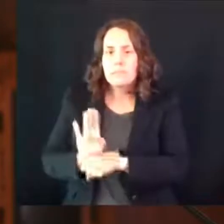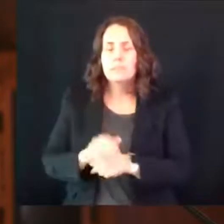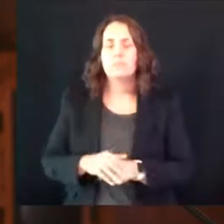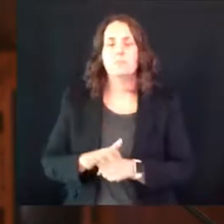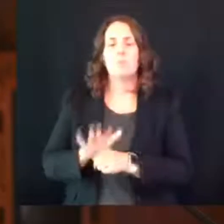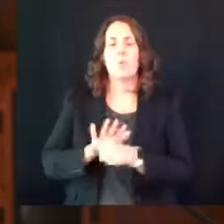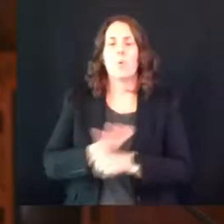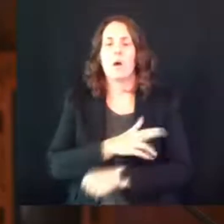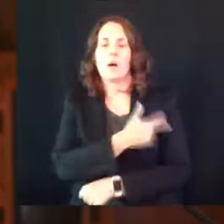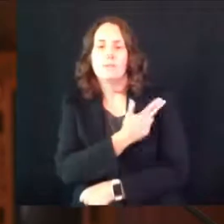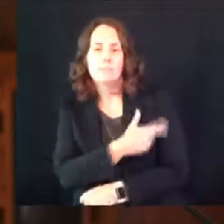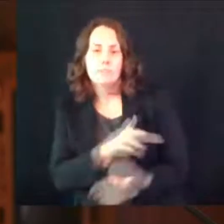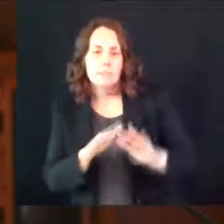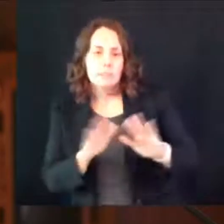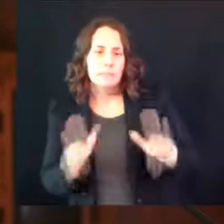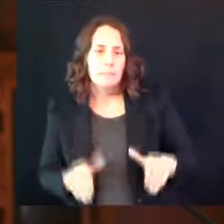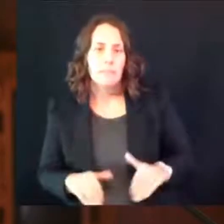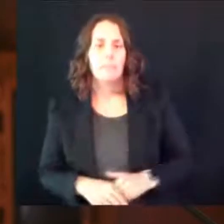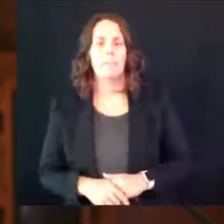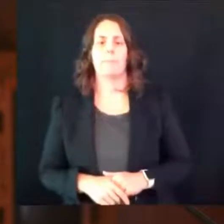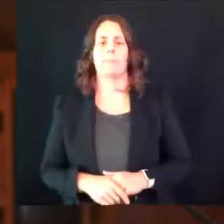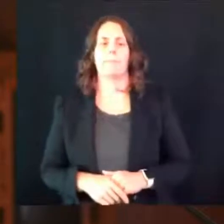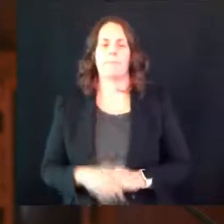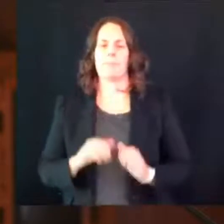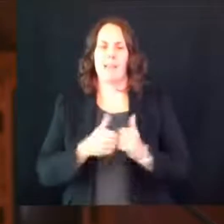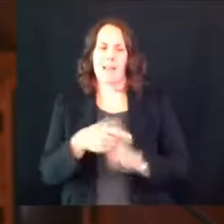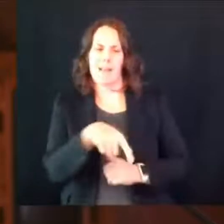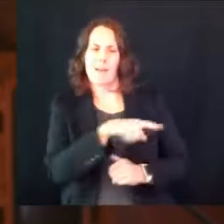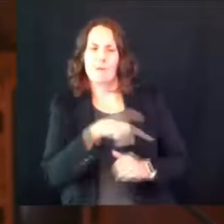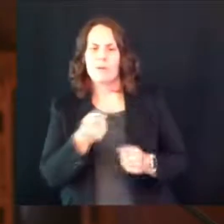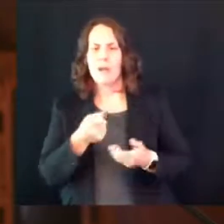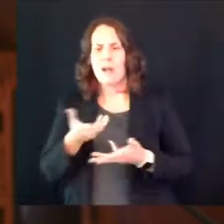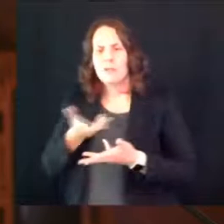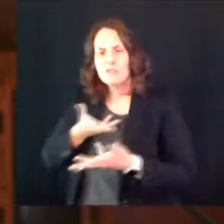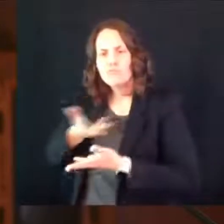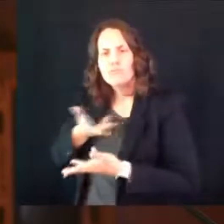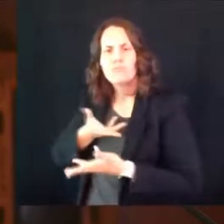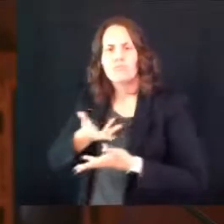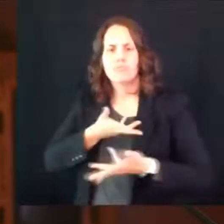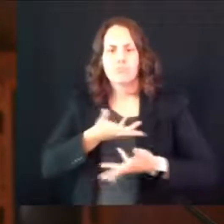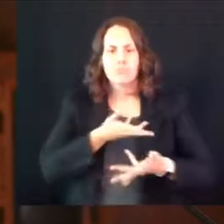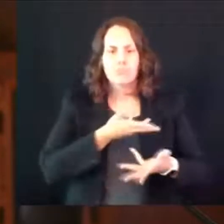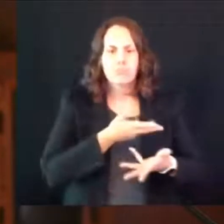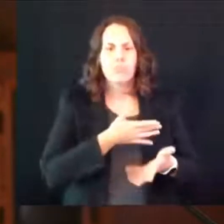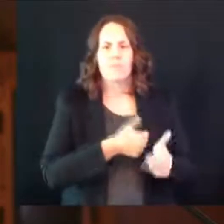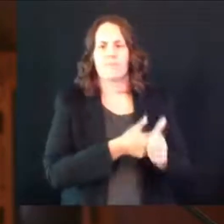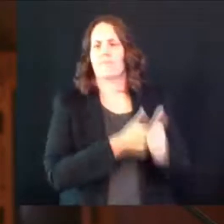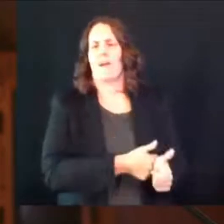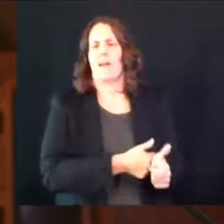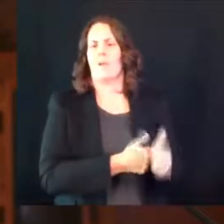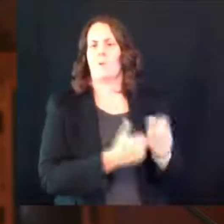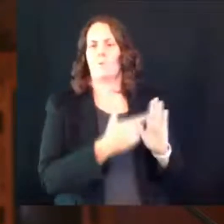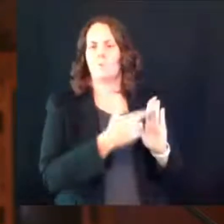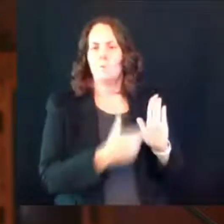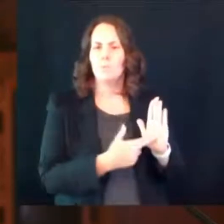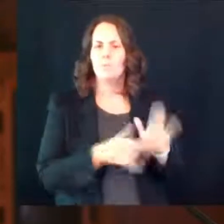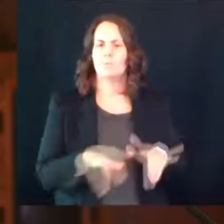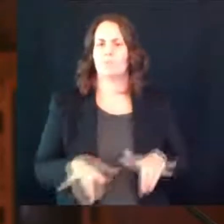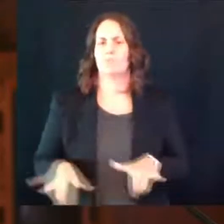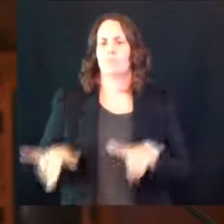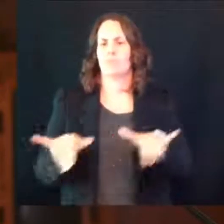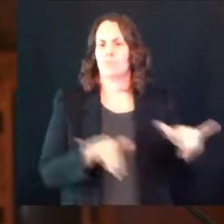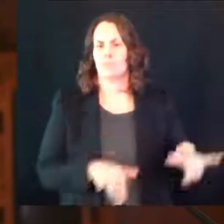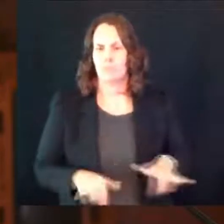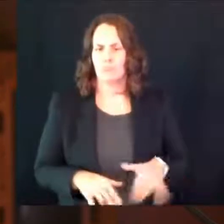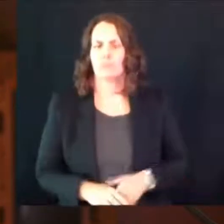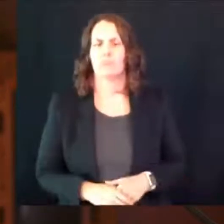improve compliance and folks understanding and therefore acting to do the right thing as it relates to stopping